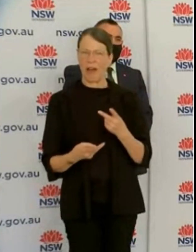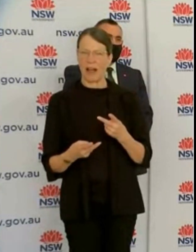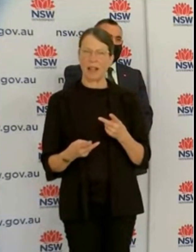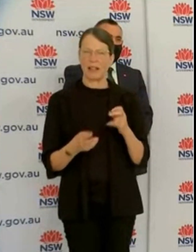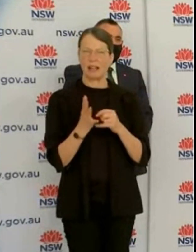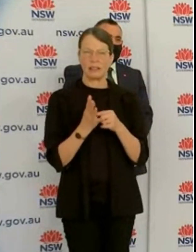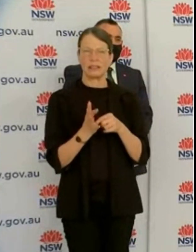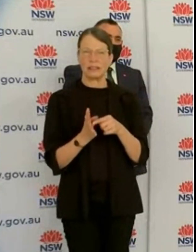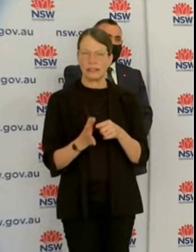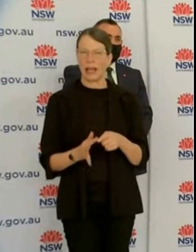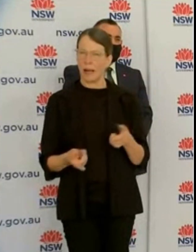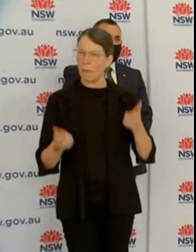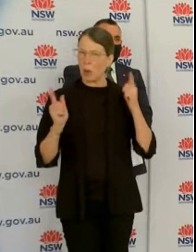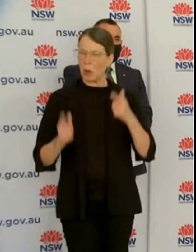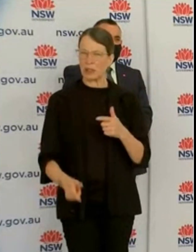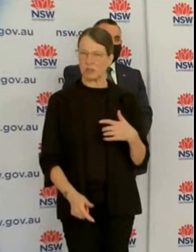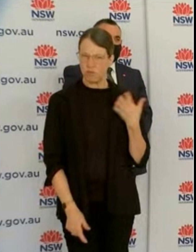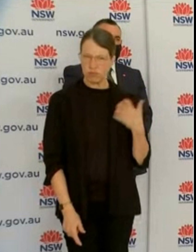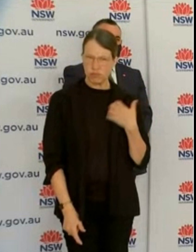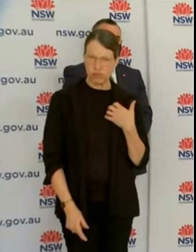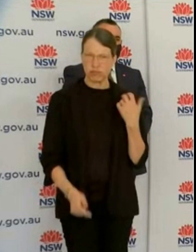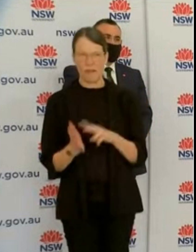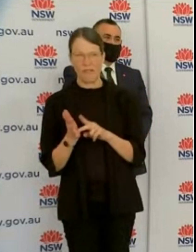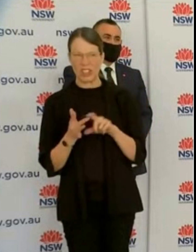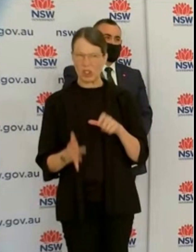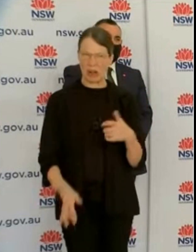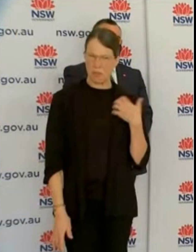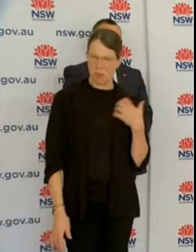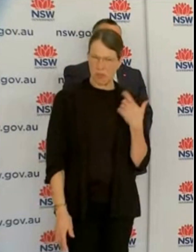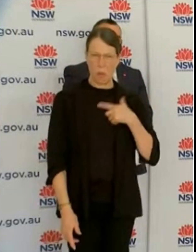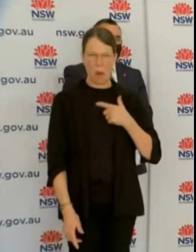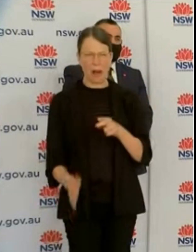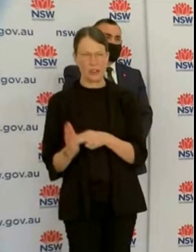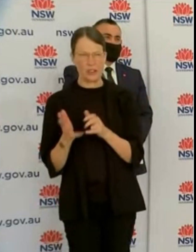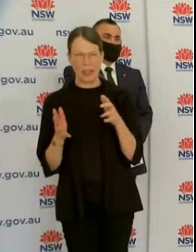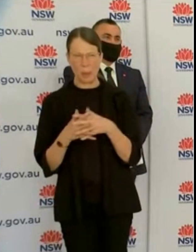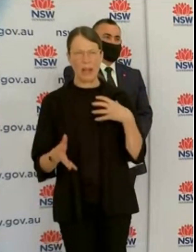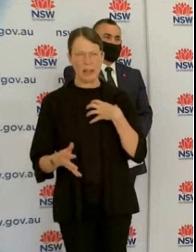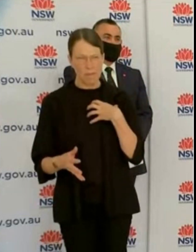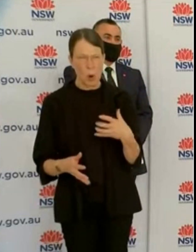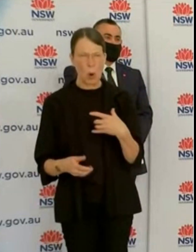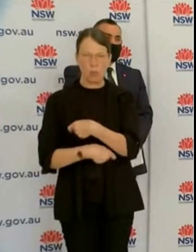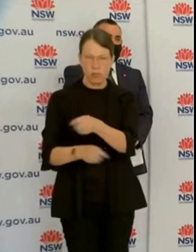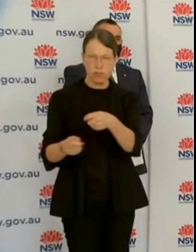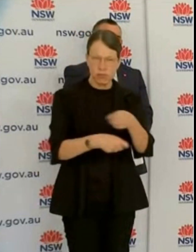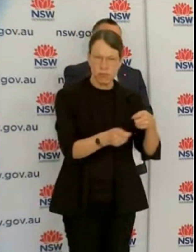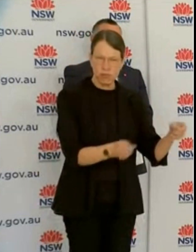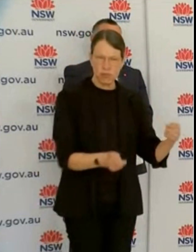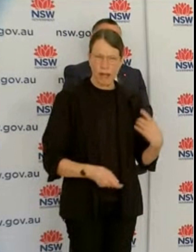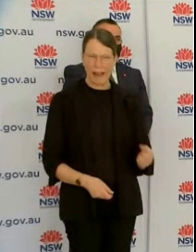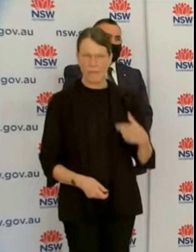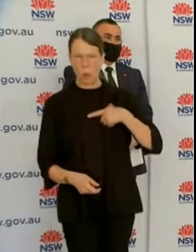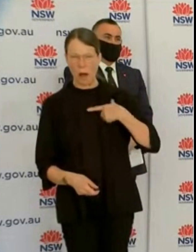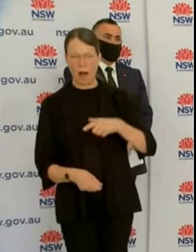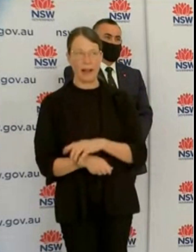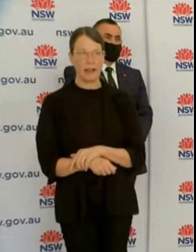that. Federal government says it's going to make amends on the numbers and distribution. What's it going to mean to us if they do start slowing down supply to New South